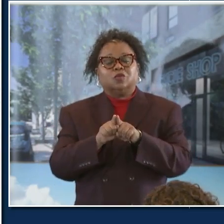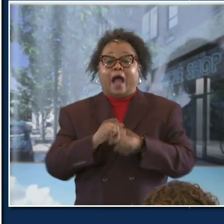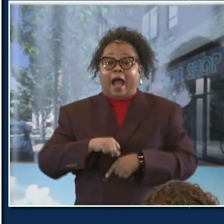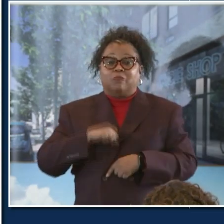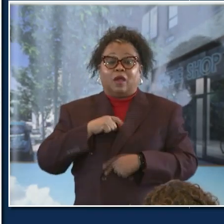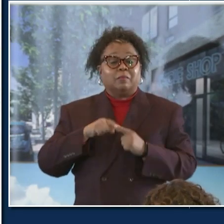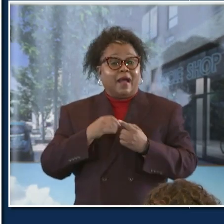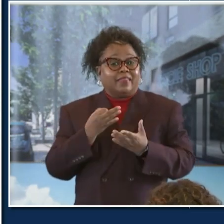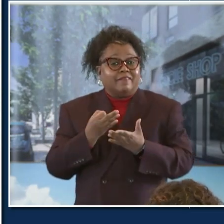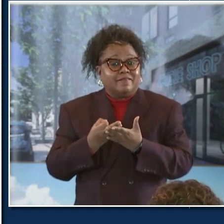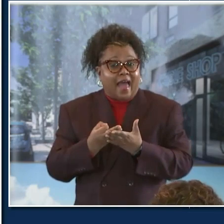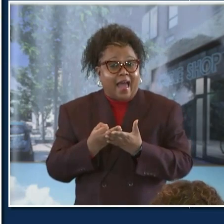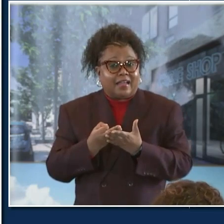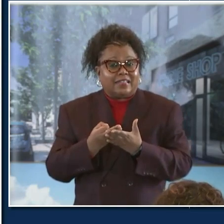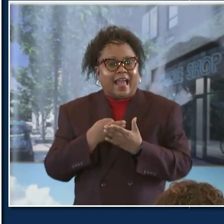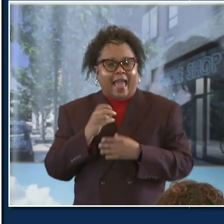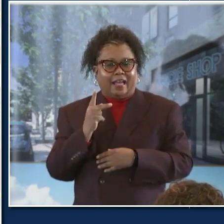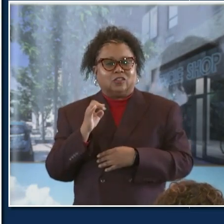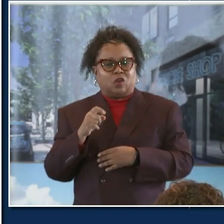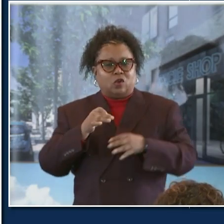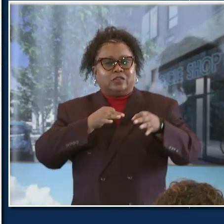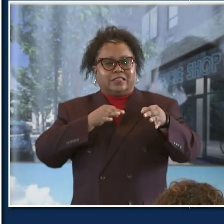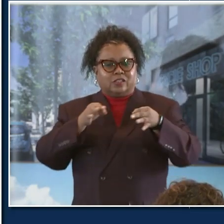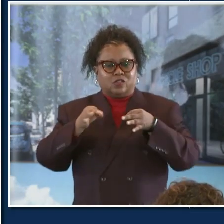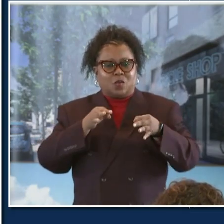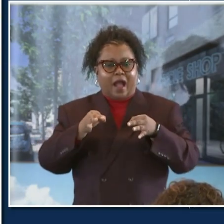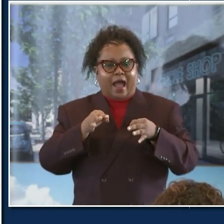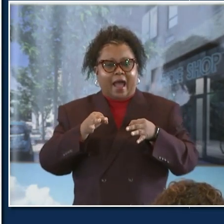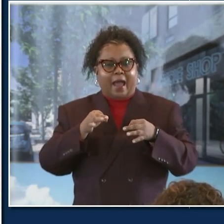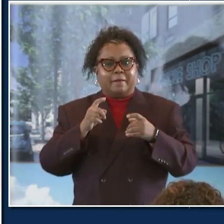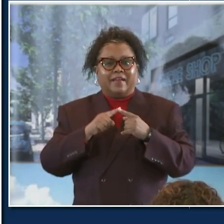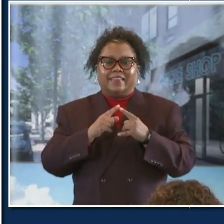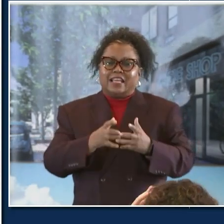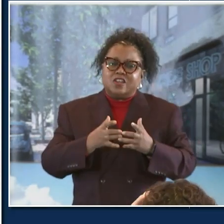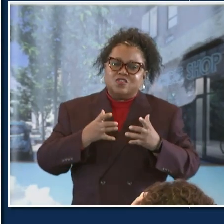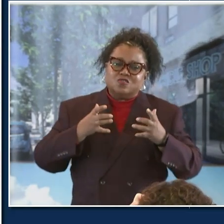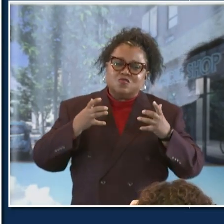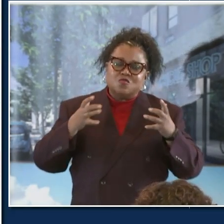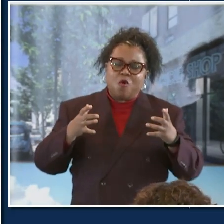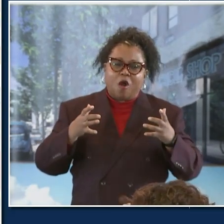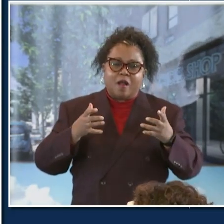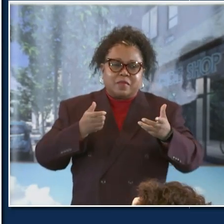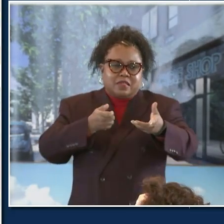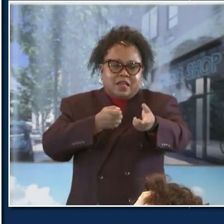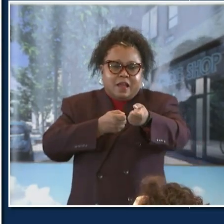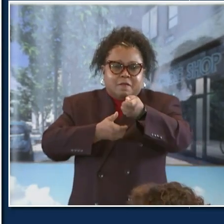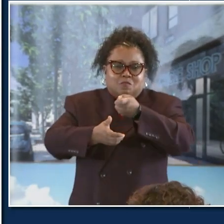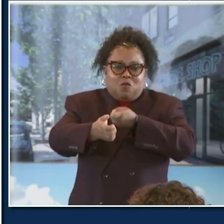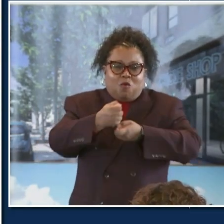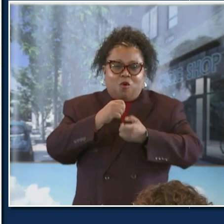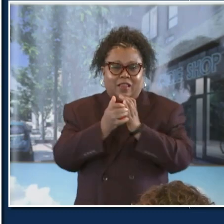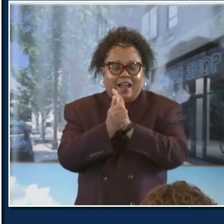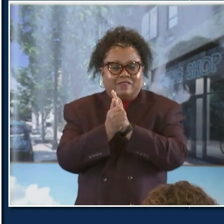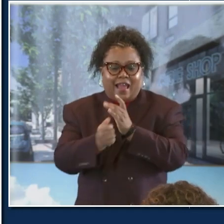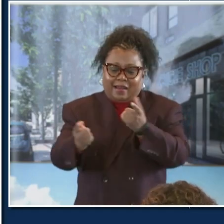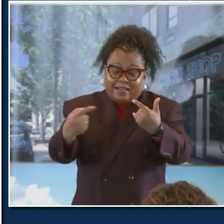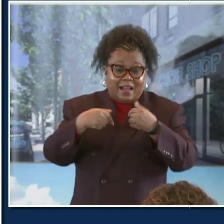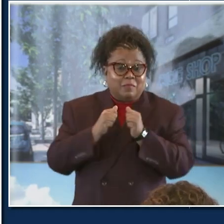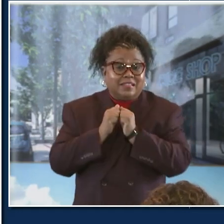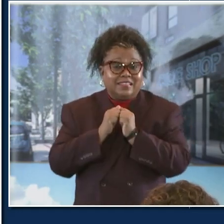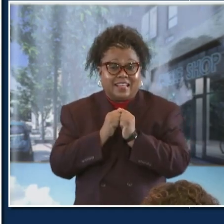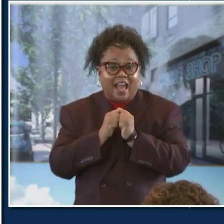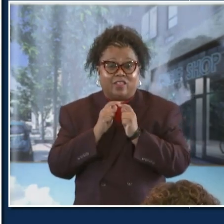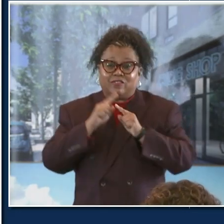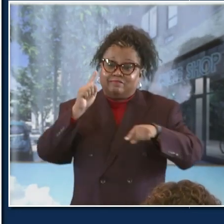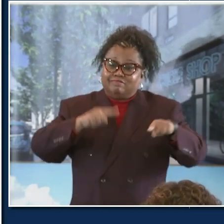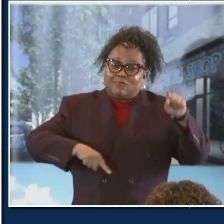proud about the fact of, as Kurt described, the enormous pool of talent that is coming together